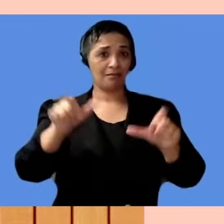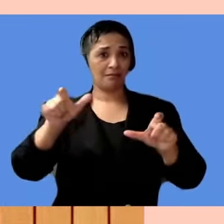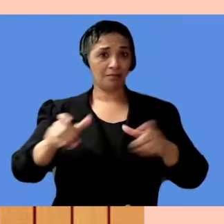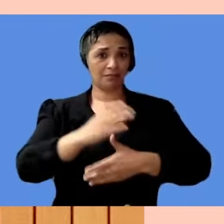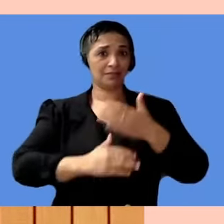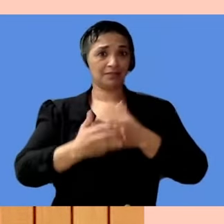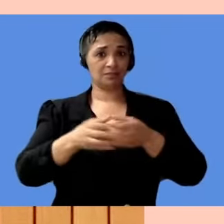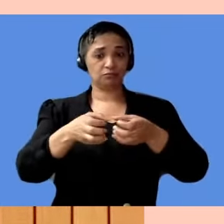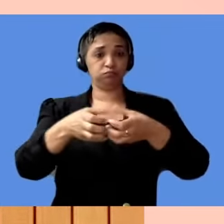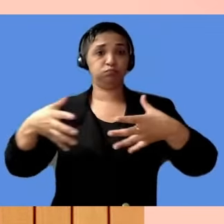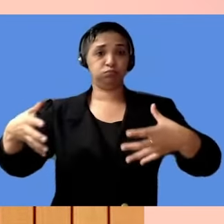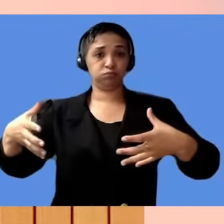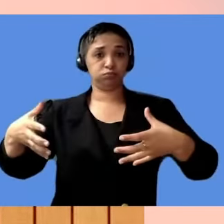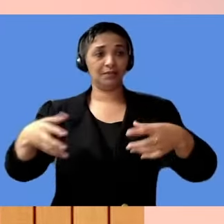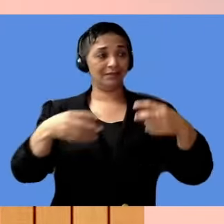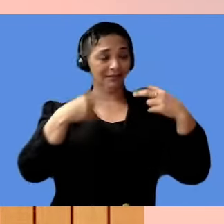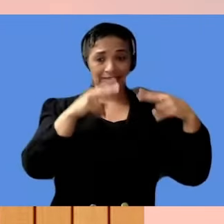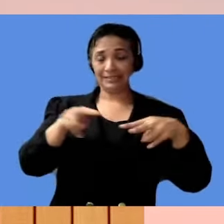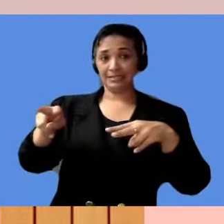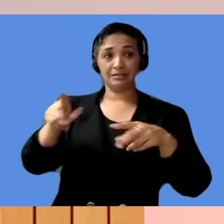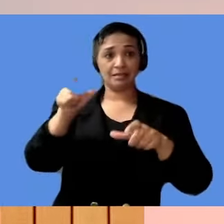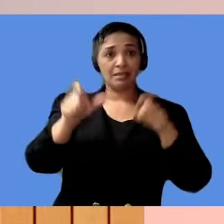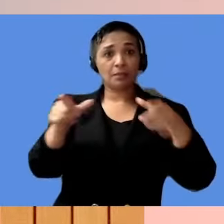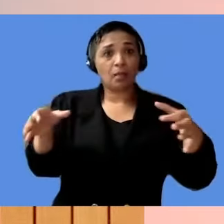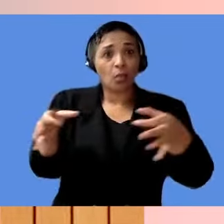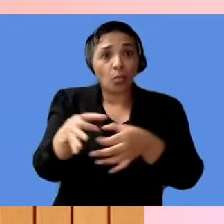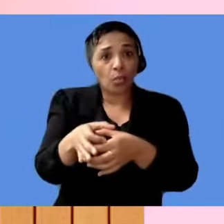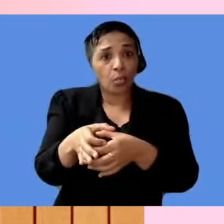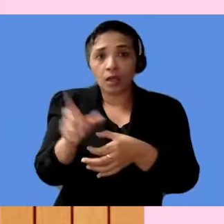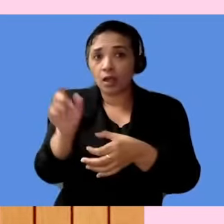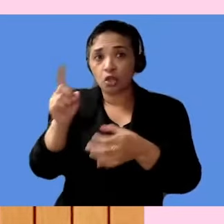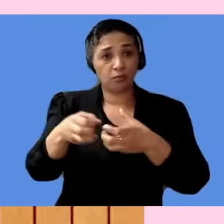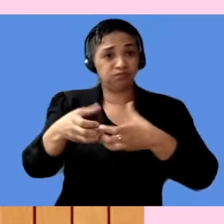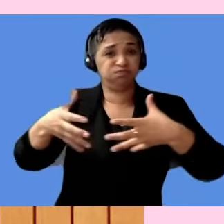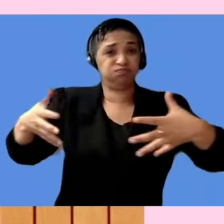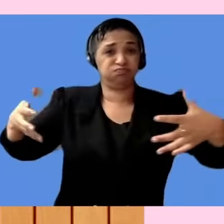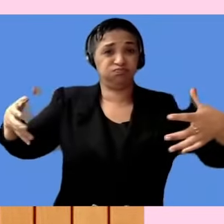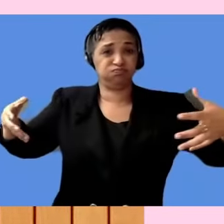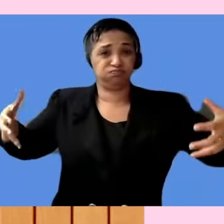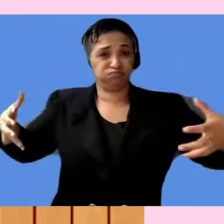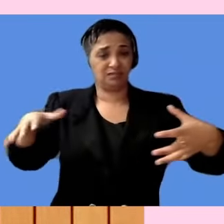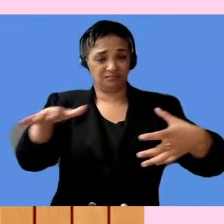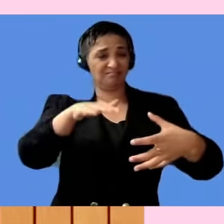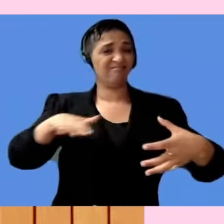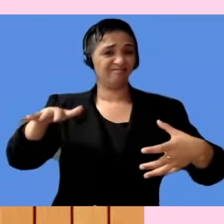world can imagine the number which I'm talking about, more than a population of quite a few countries together.